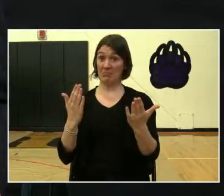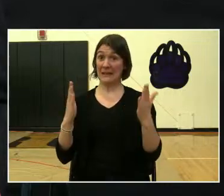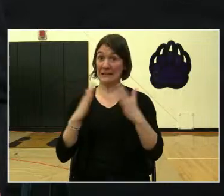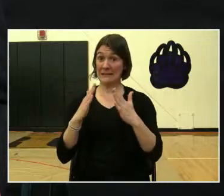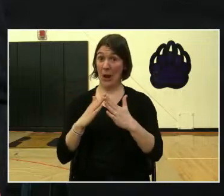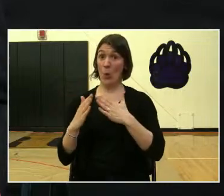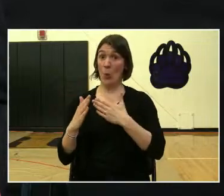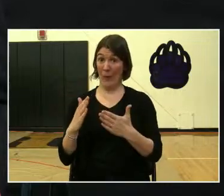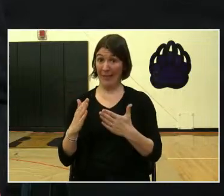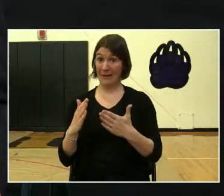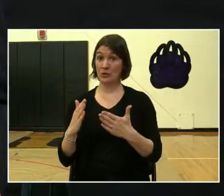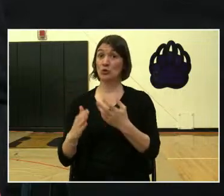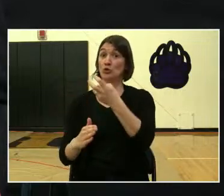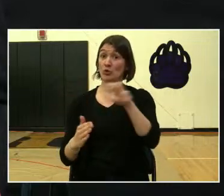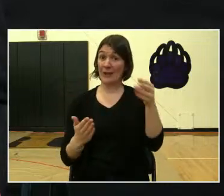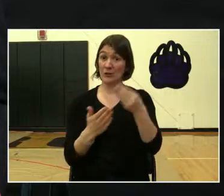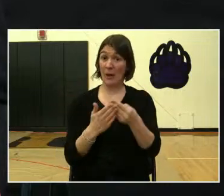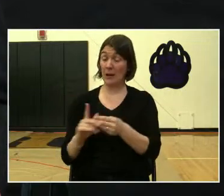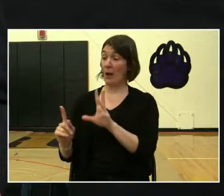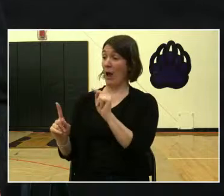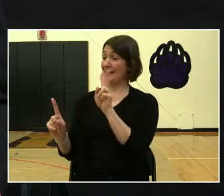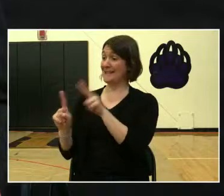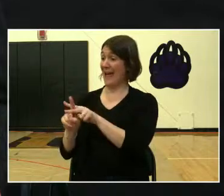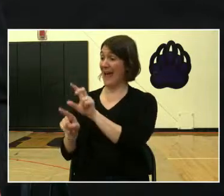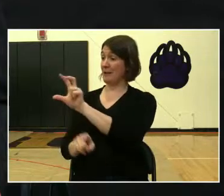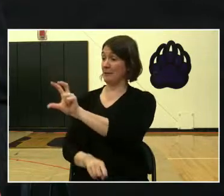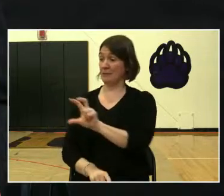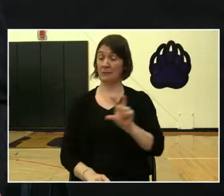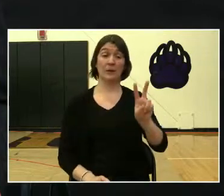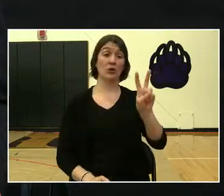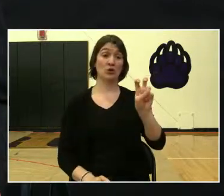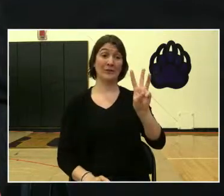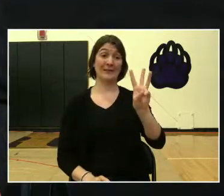will raise from the unassigned general fund balance the sum of